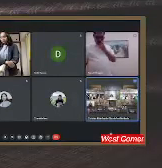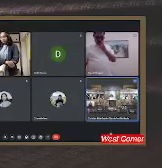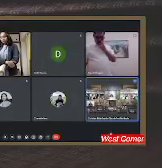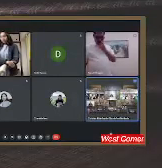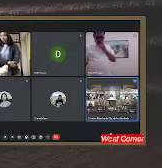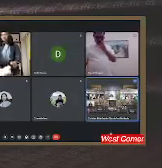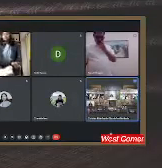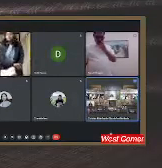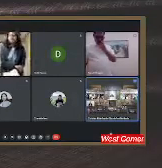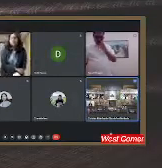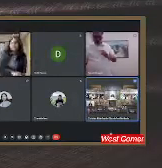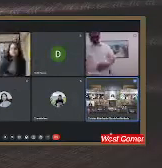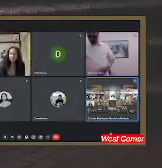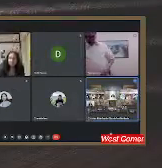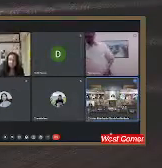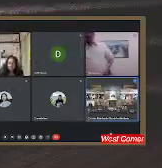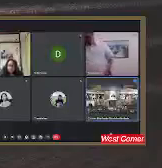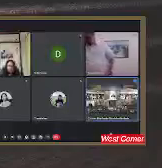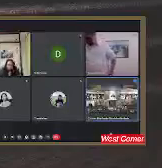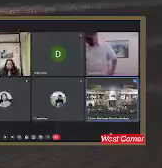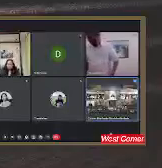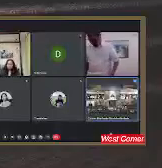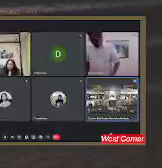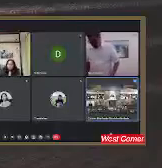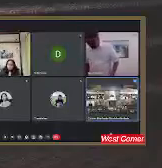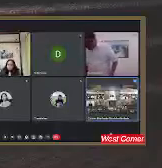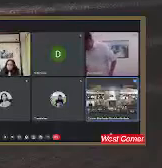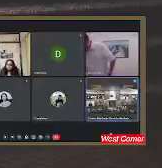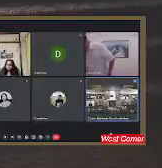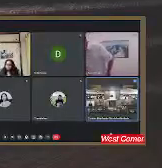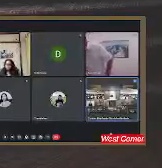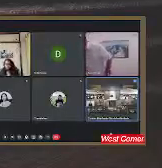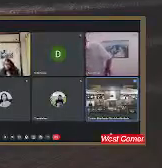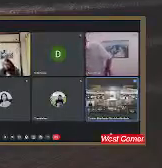seated. Wow, I'm jealous about this.